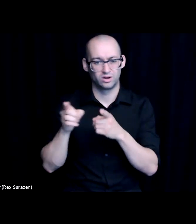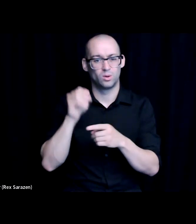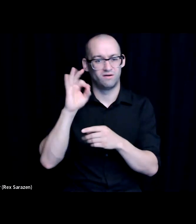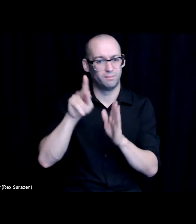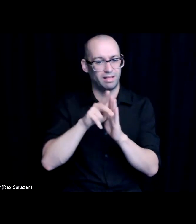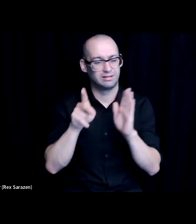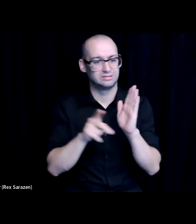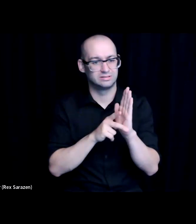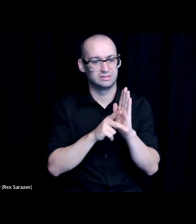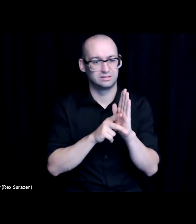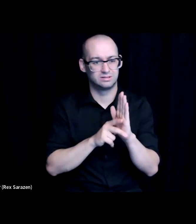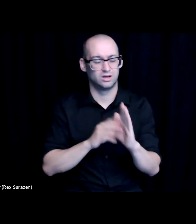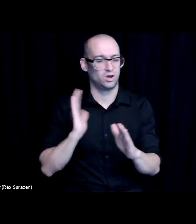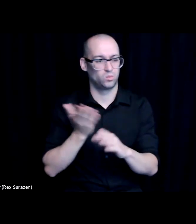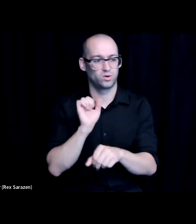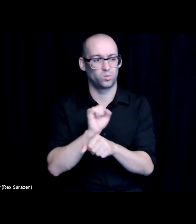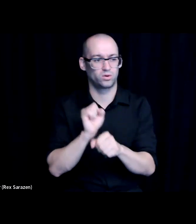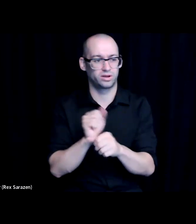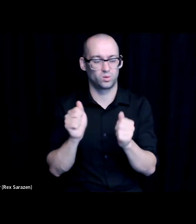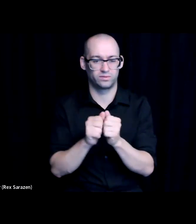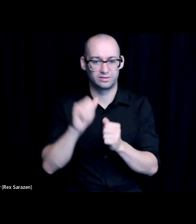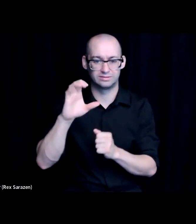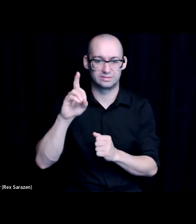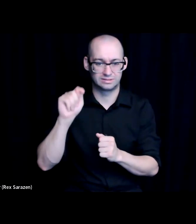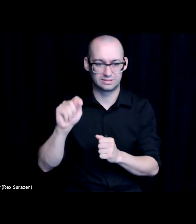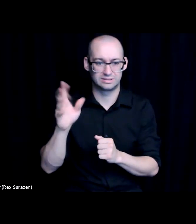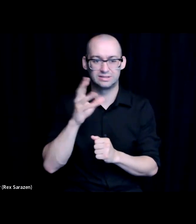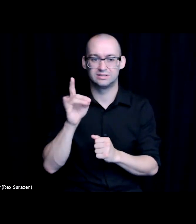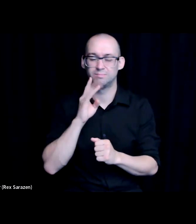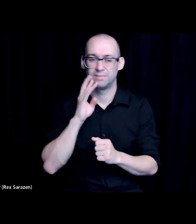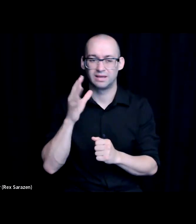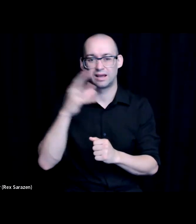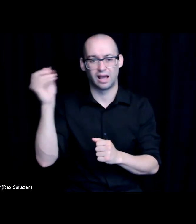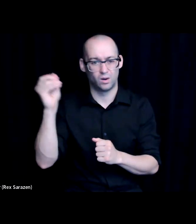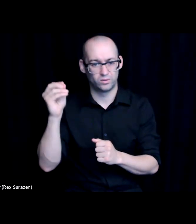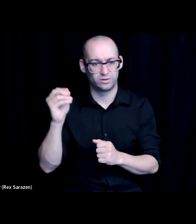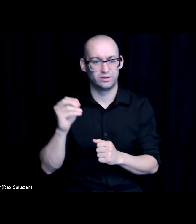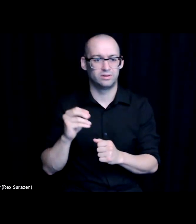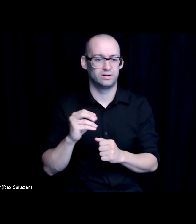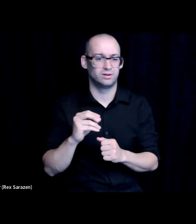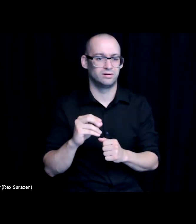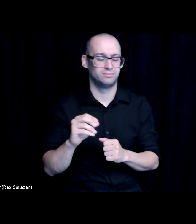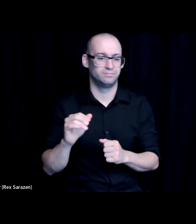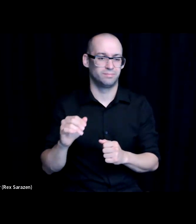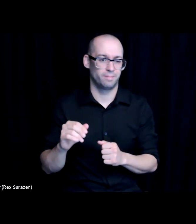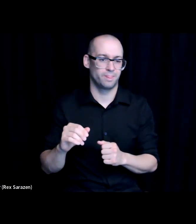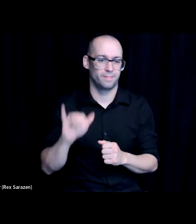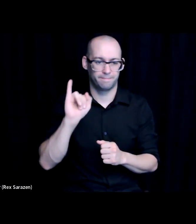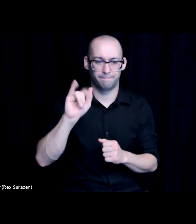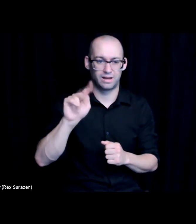So we've been working closely with CDT and have been speaking on a lot of these events. But for, ITUP is